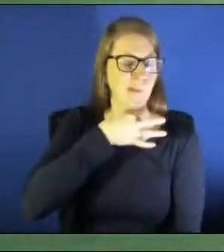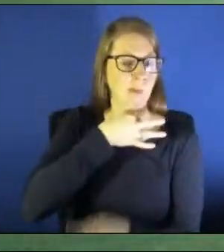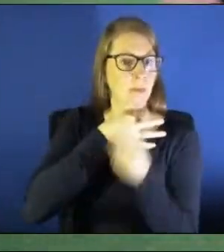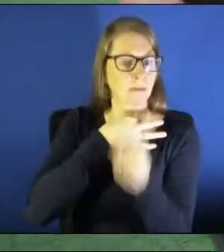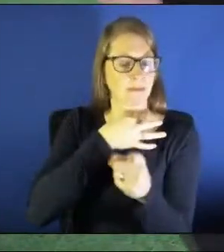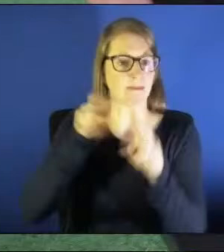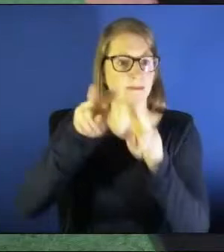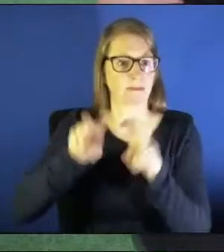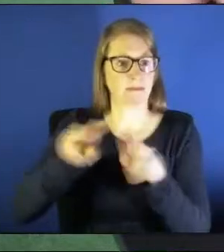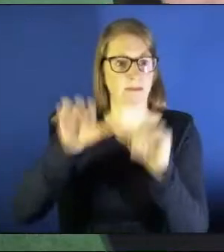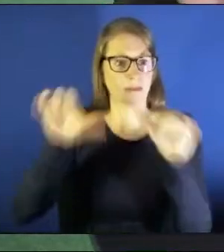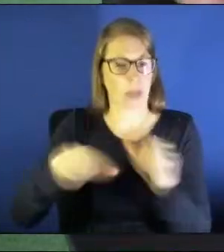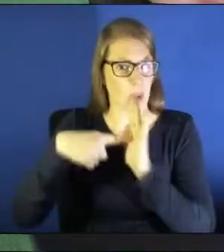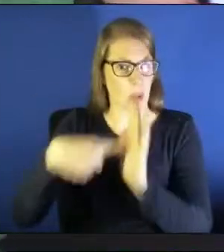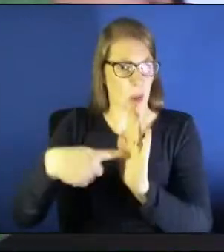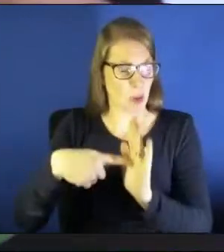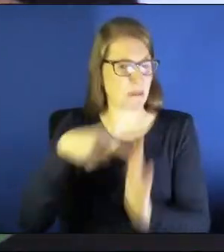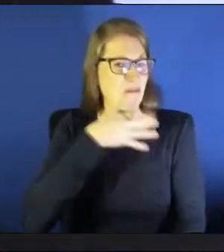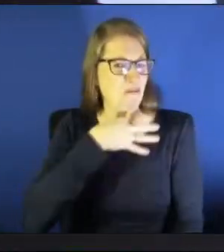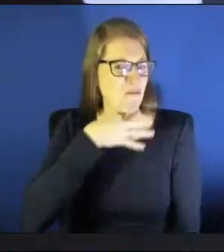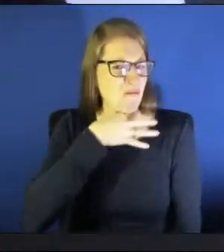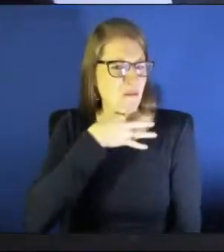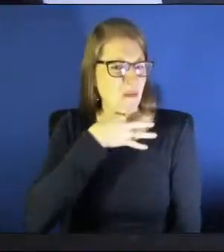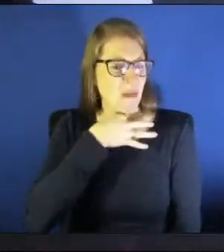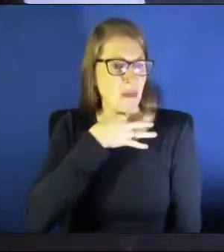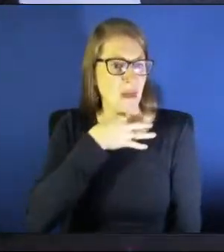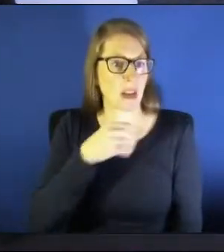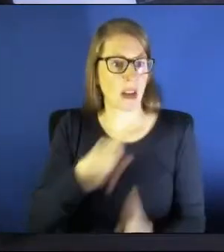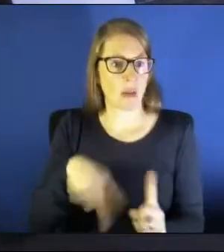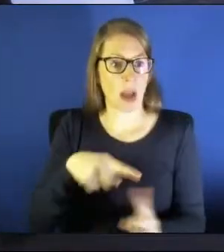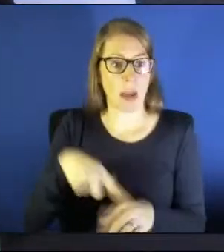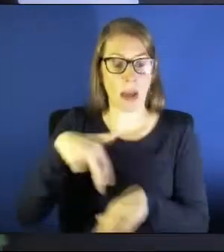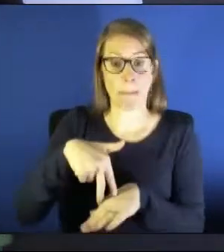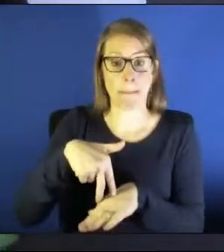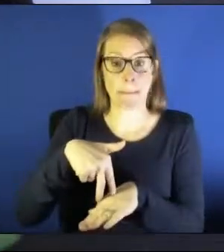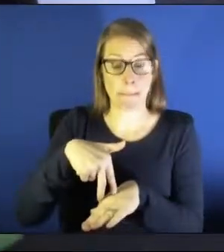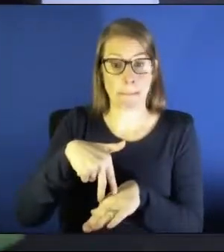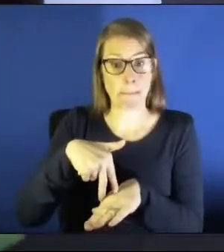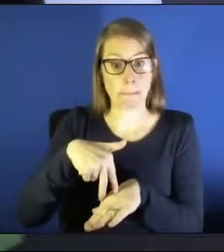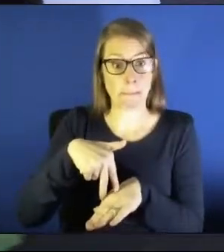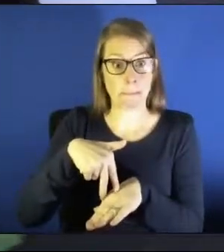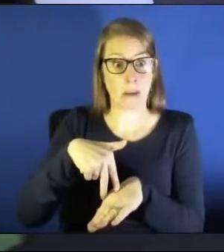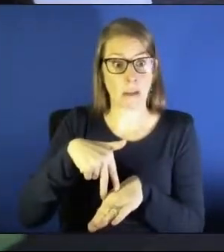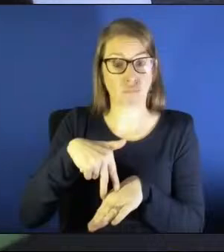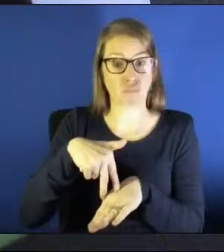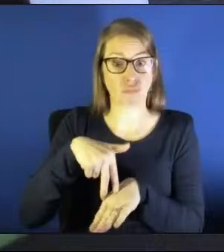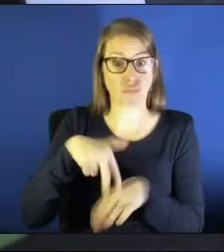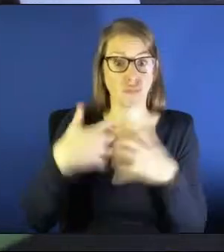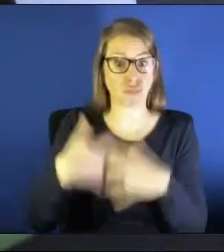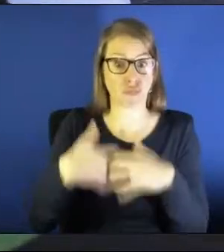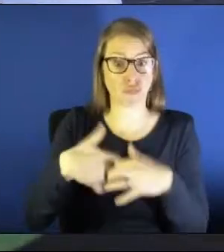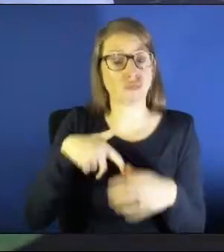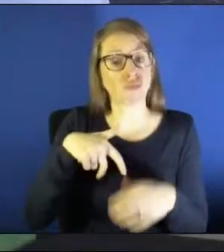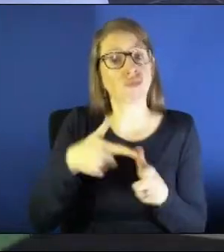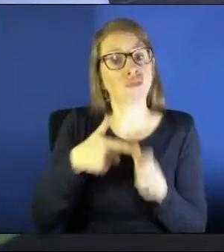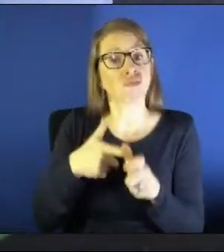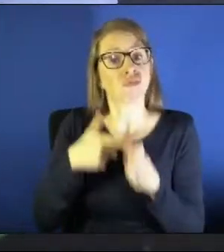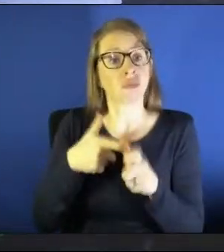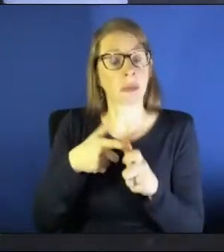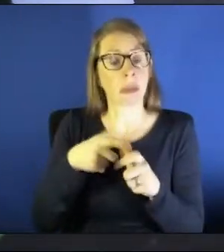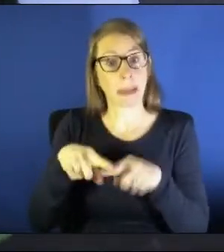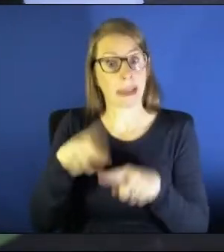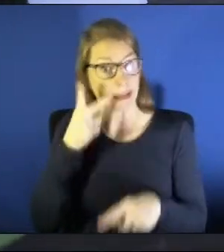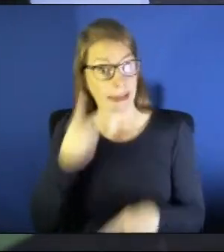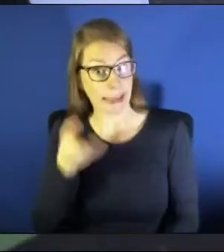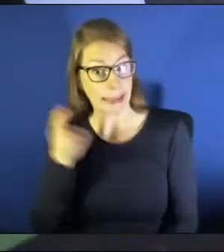system shows when I'm up on this treadmill. They're going to run me through some practices, because depending on what they see here, I'm